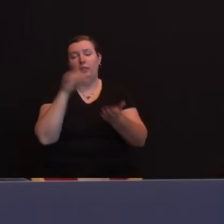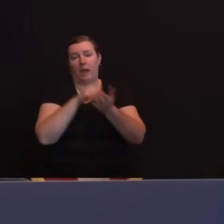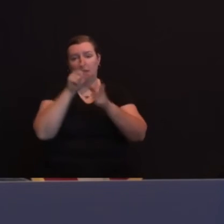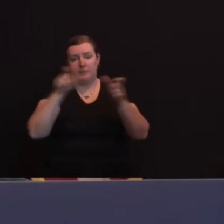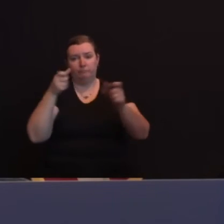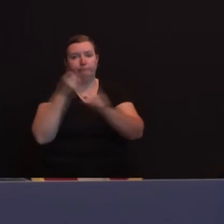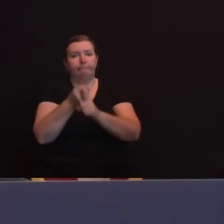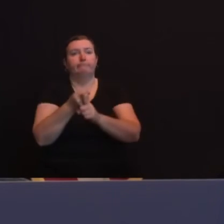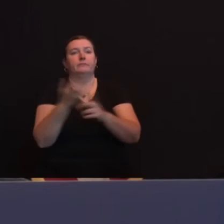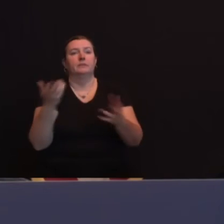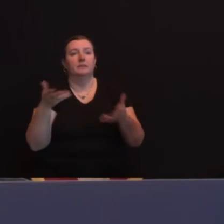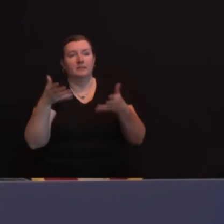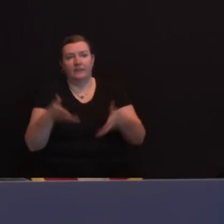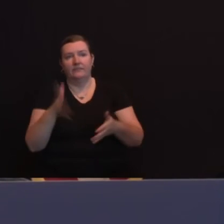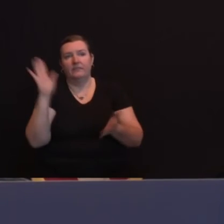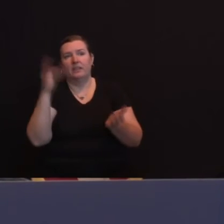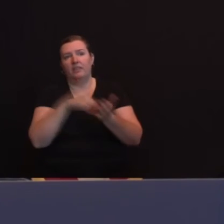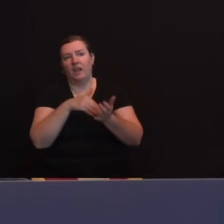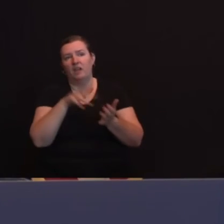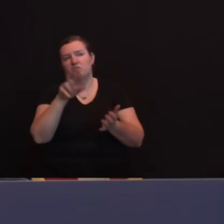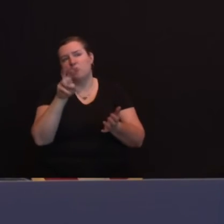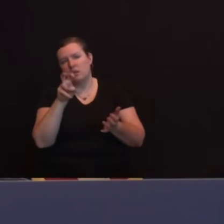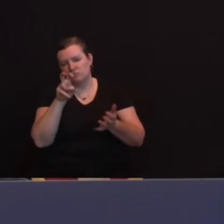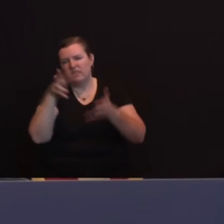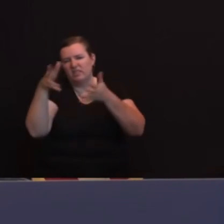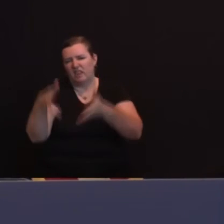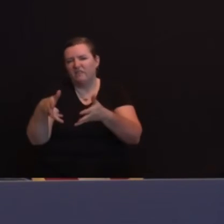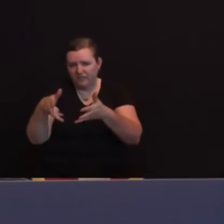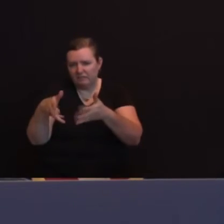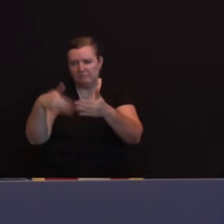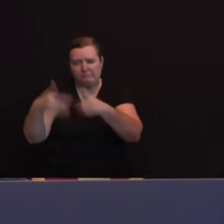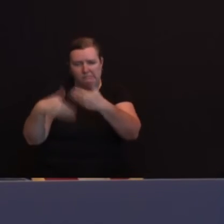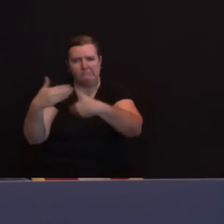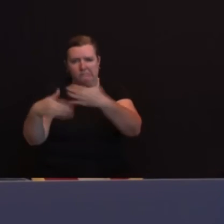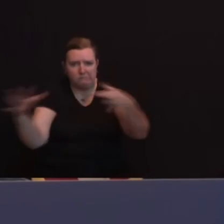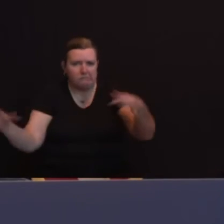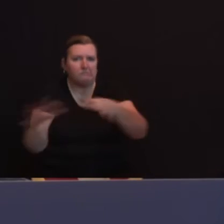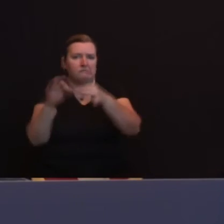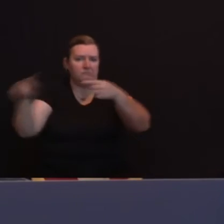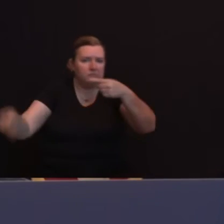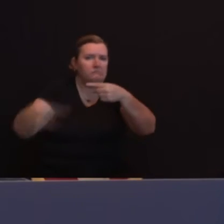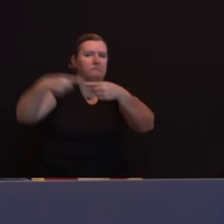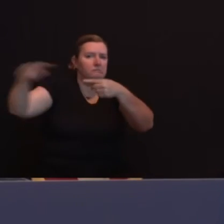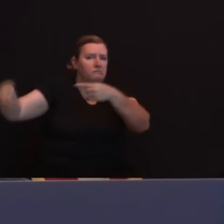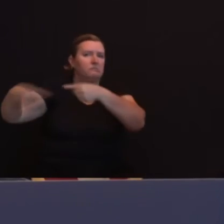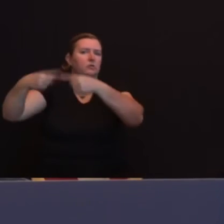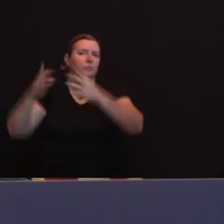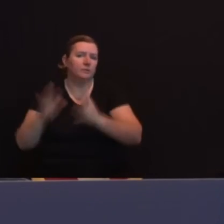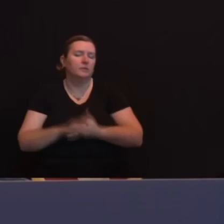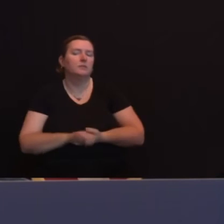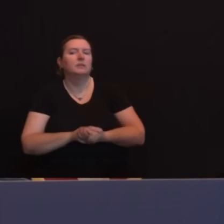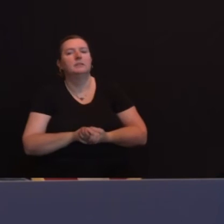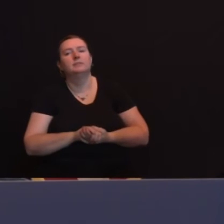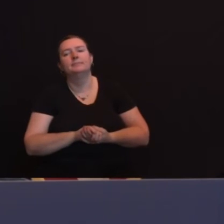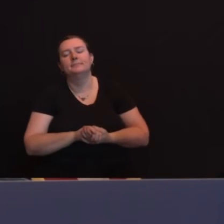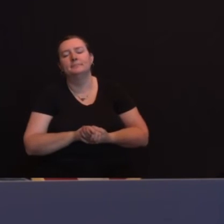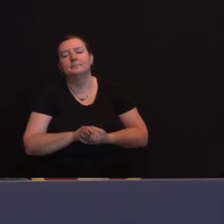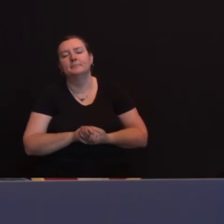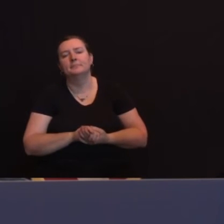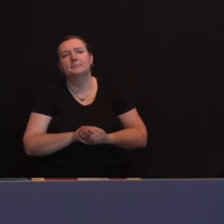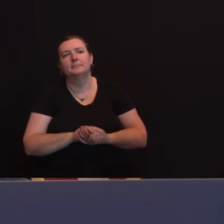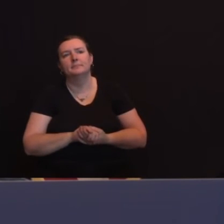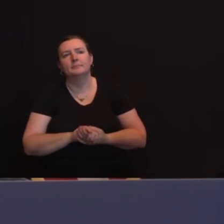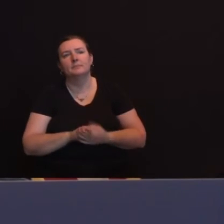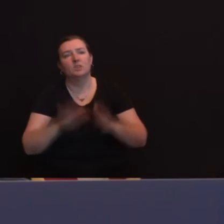split 3,000 PSE&G customers and about 2,100 JCP&L. And the weather this week